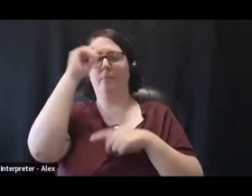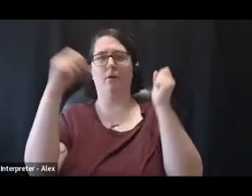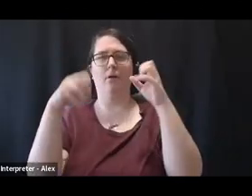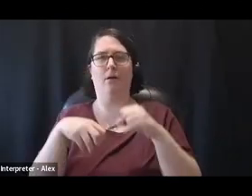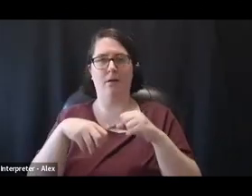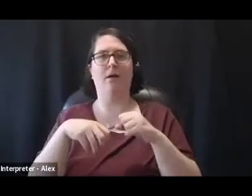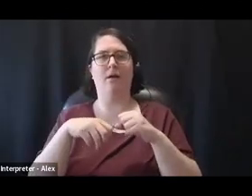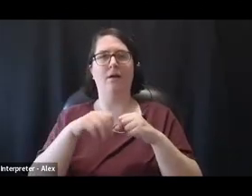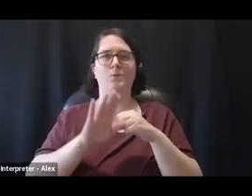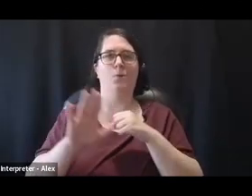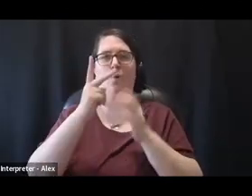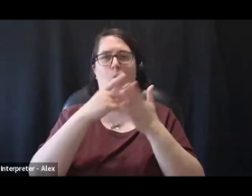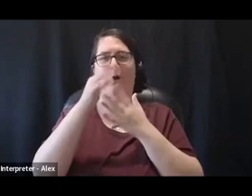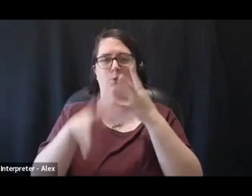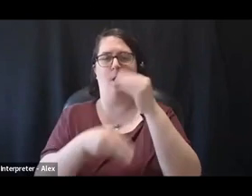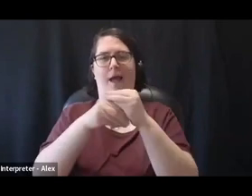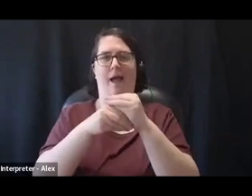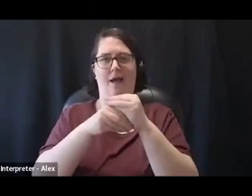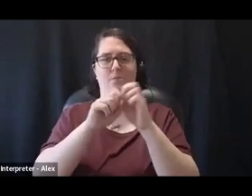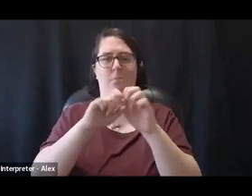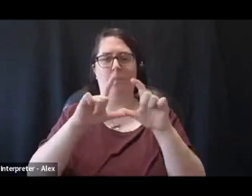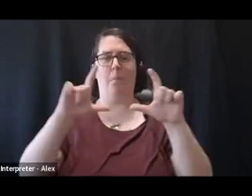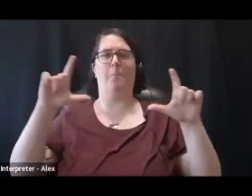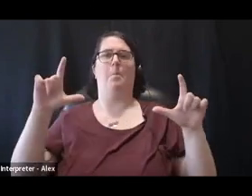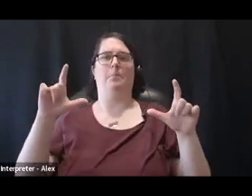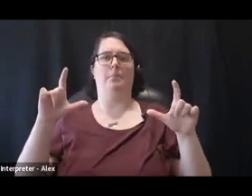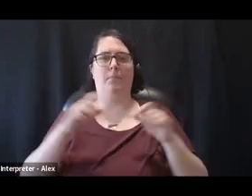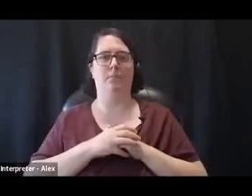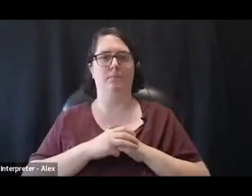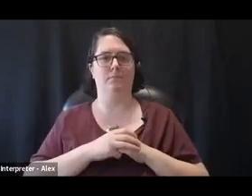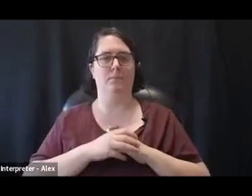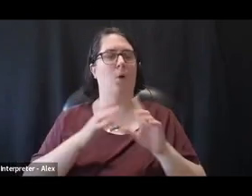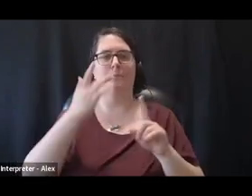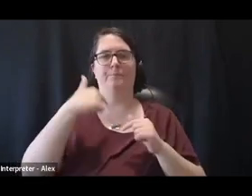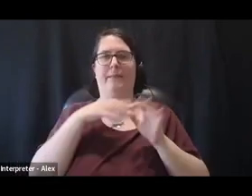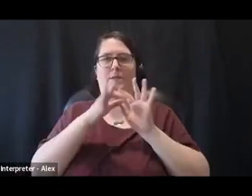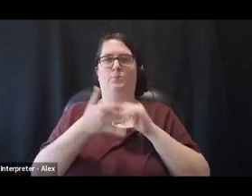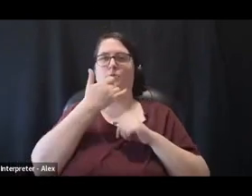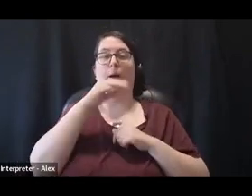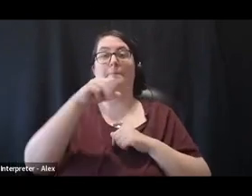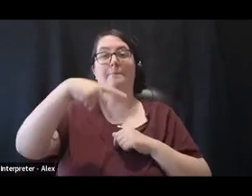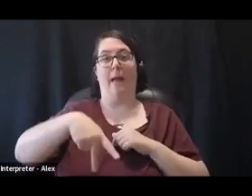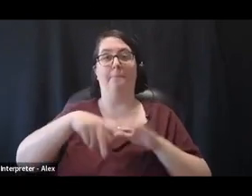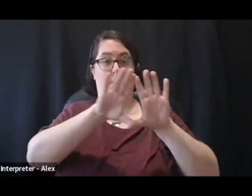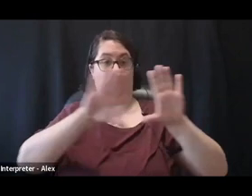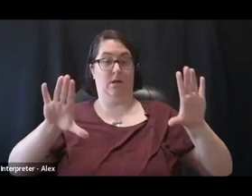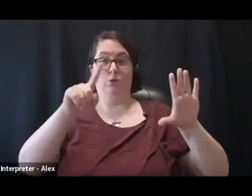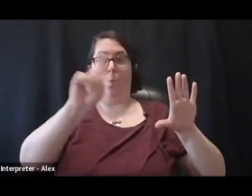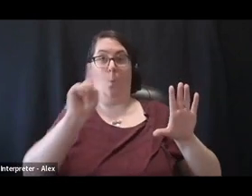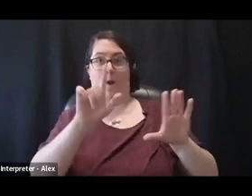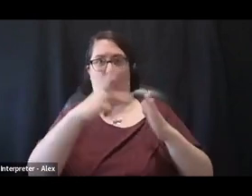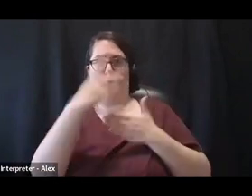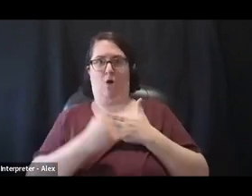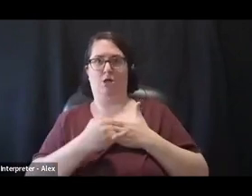to add your own project. So this is a cartography project. Actually, anyone can publish on Praxis. We hope